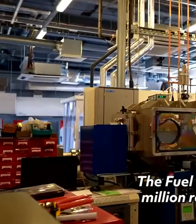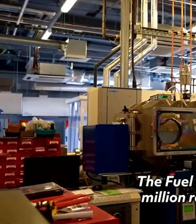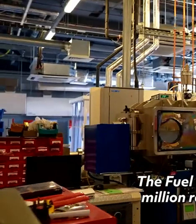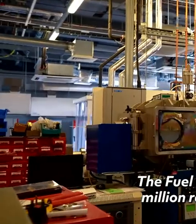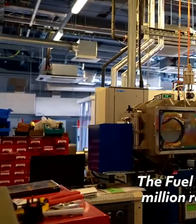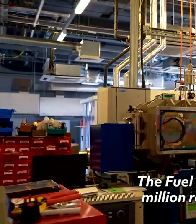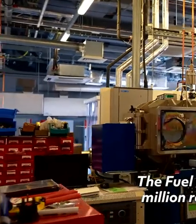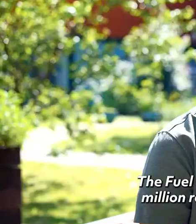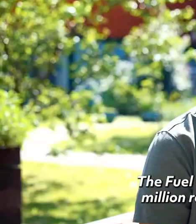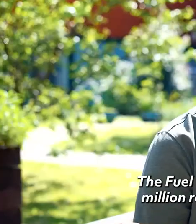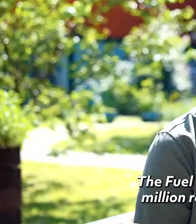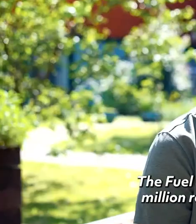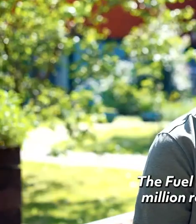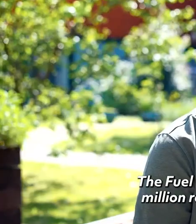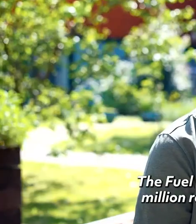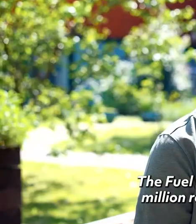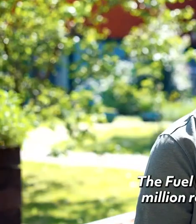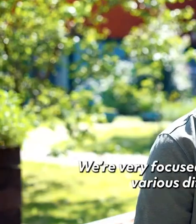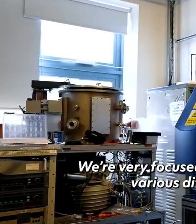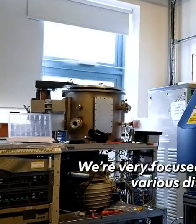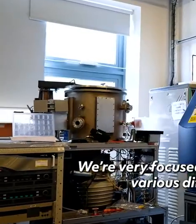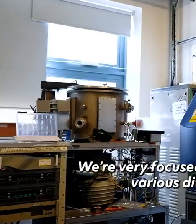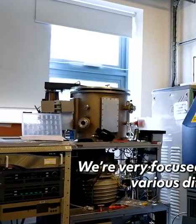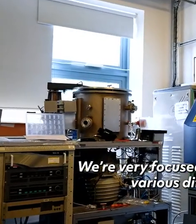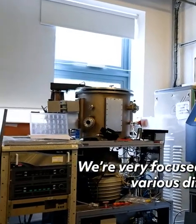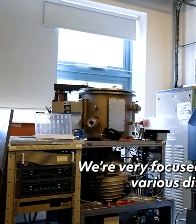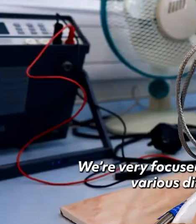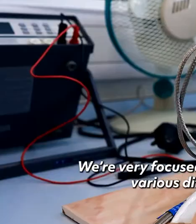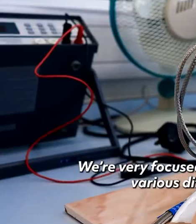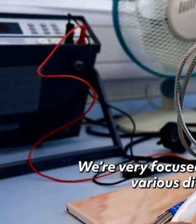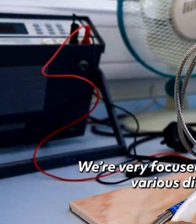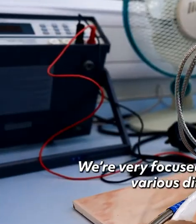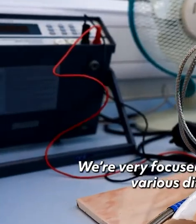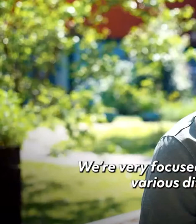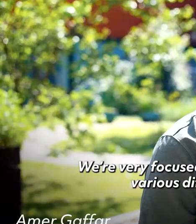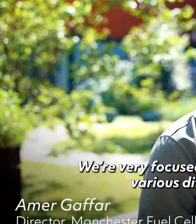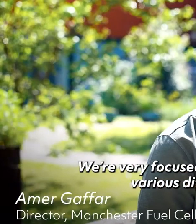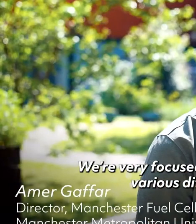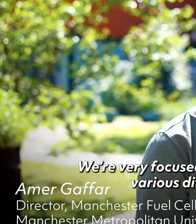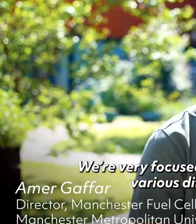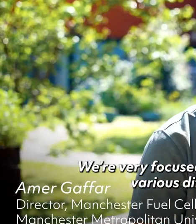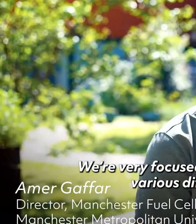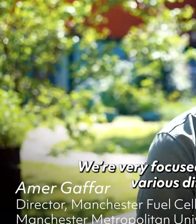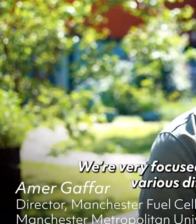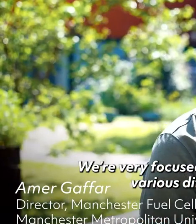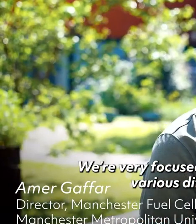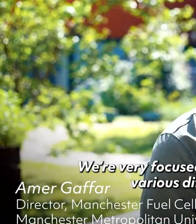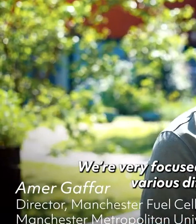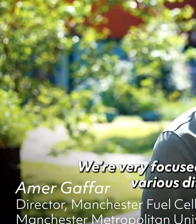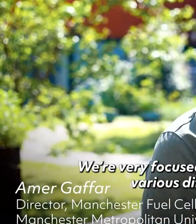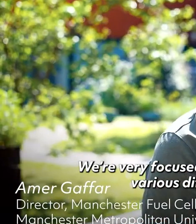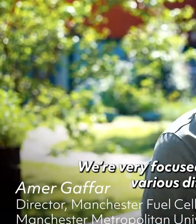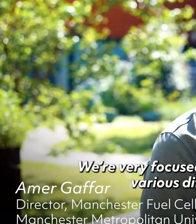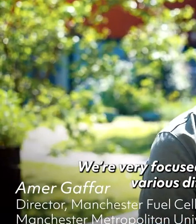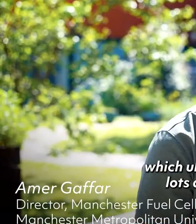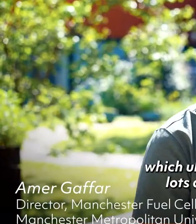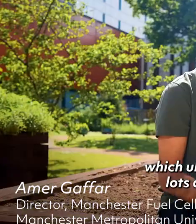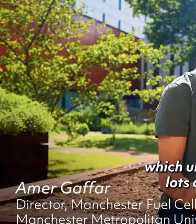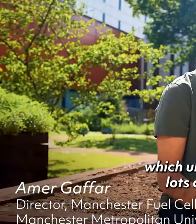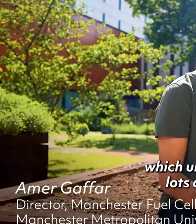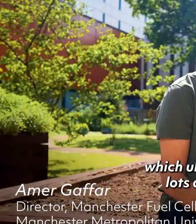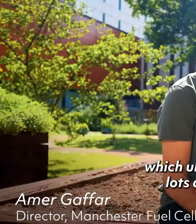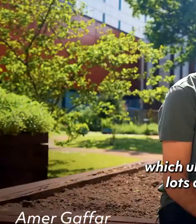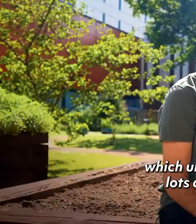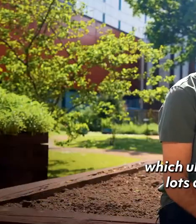is a £4.1 million research and innovation centre. We're very focused on green hydrogen, so we're working in various different projects on electrolysers,